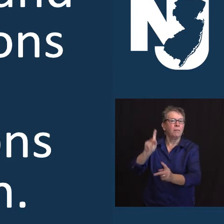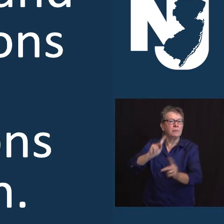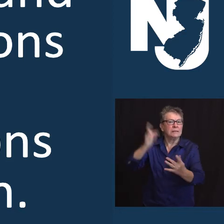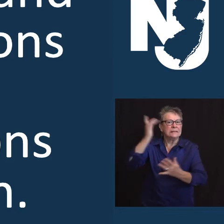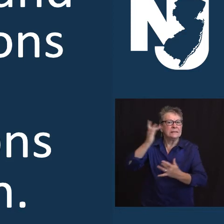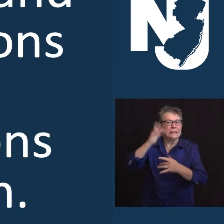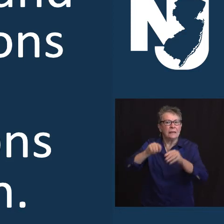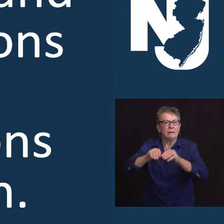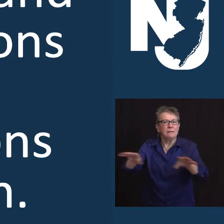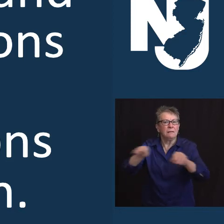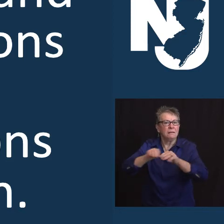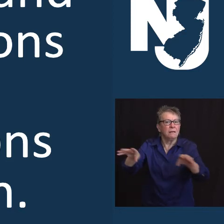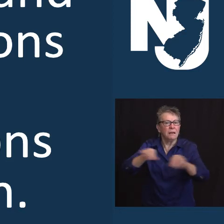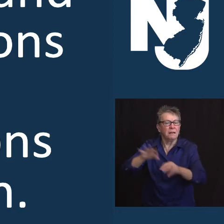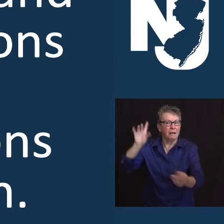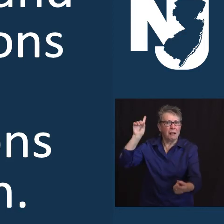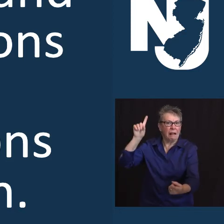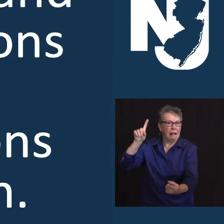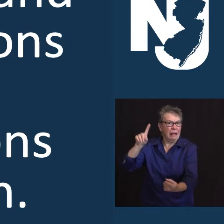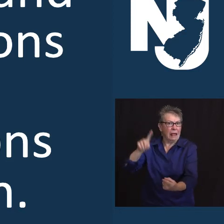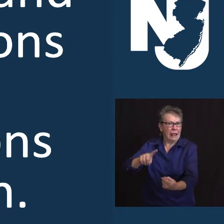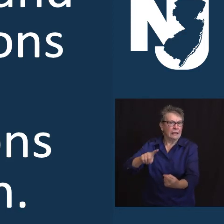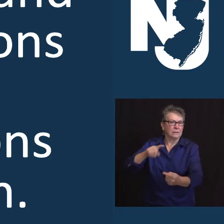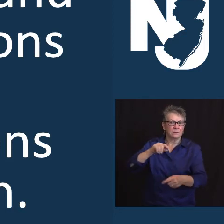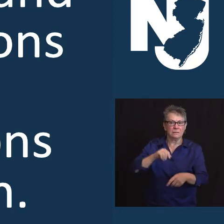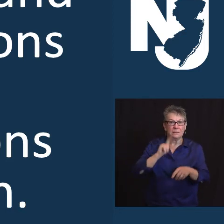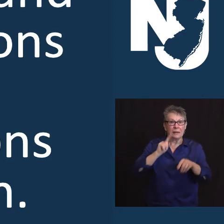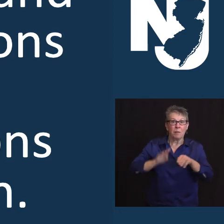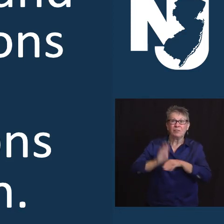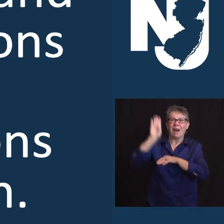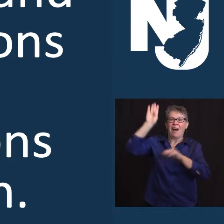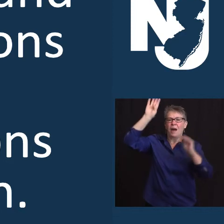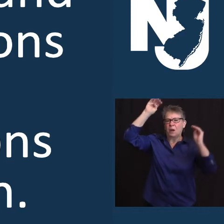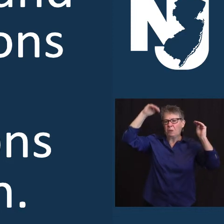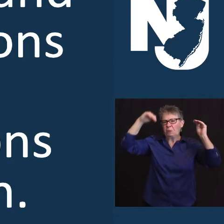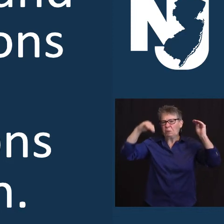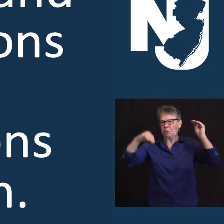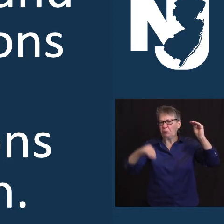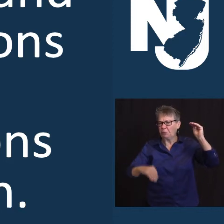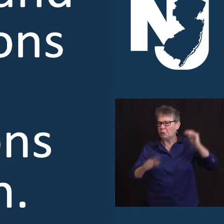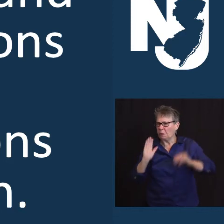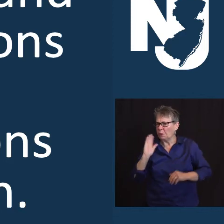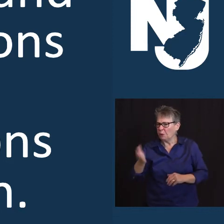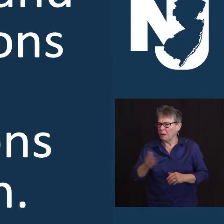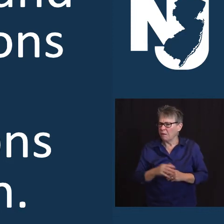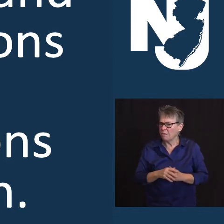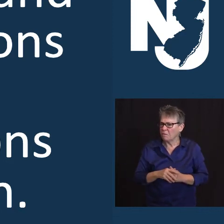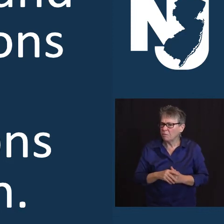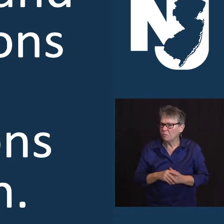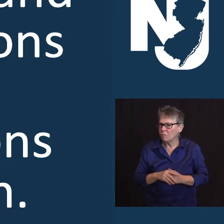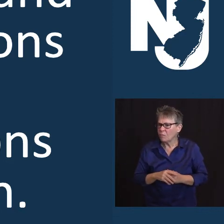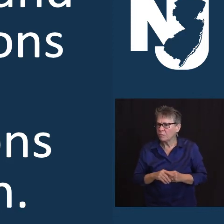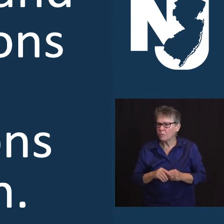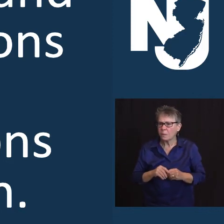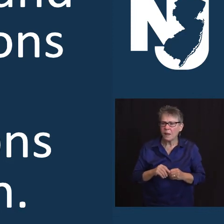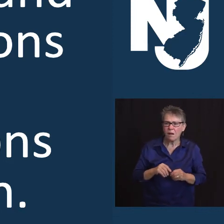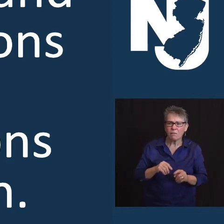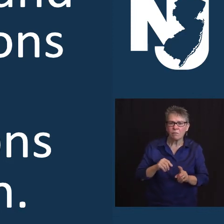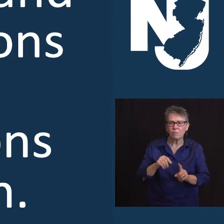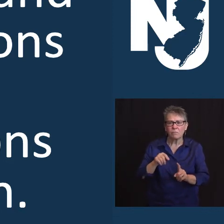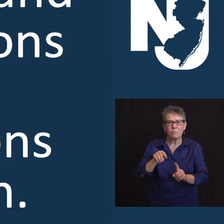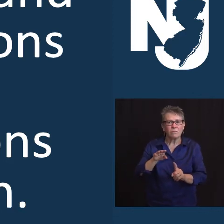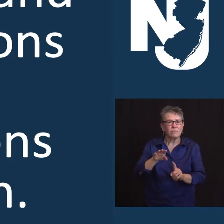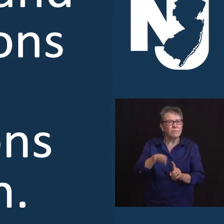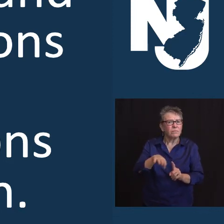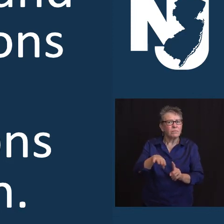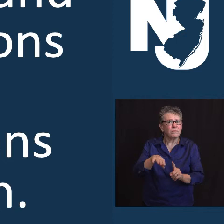confronted last summer, when we had to make a decision on the November election, knowing that our models showed a huge surge